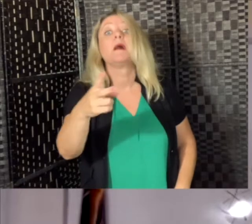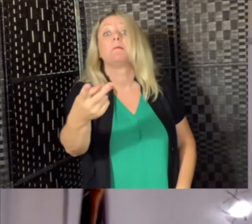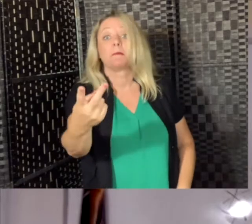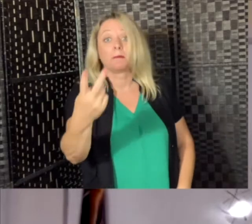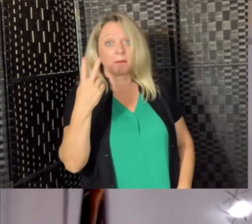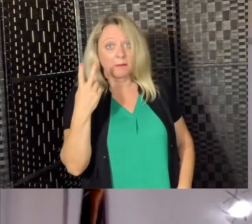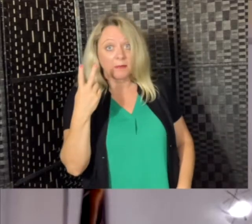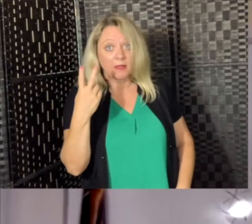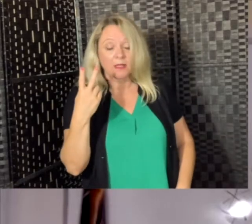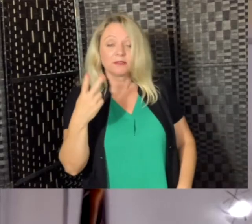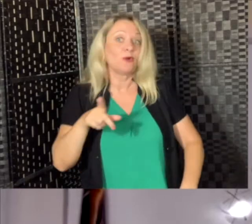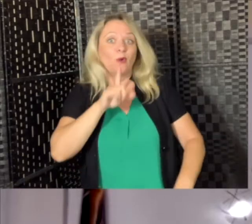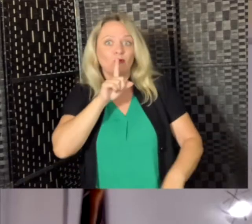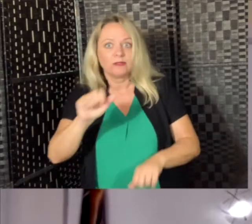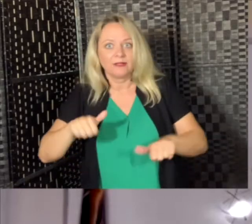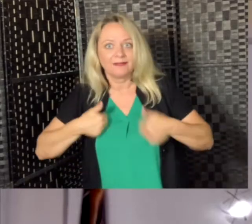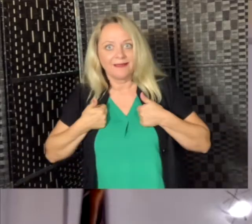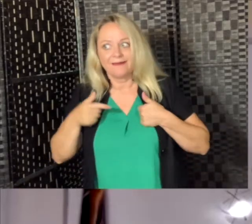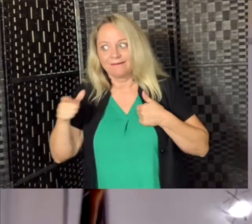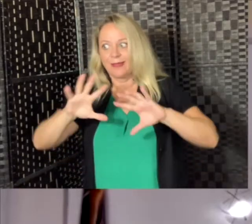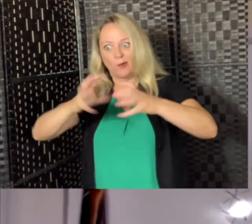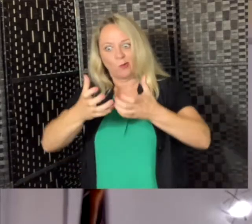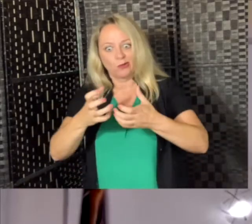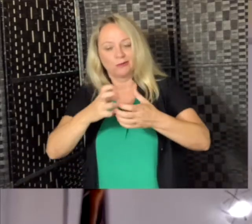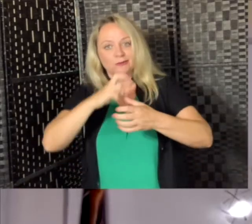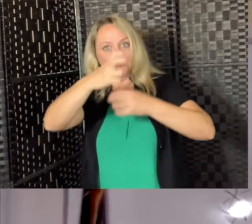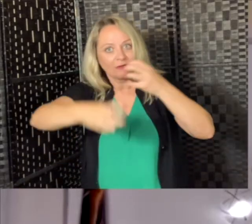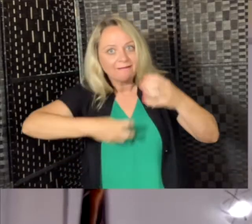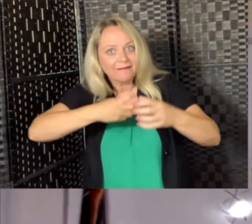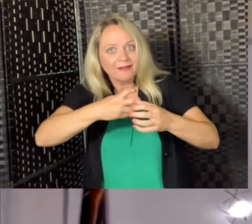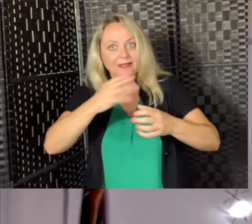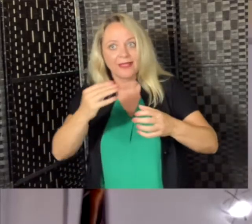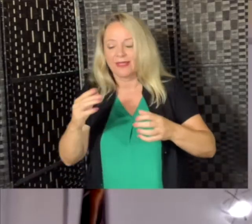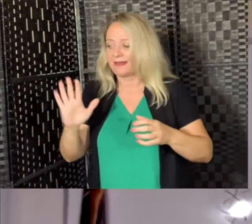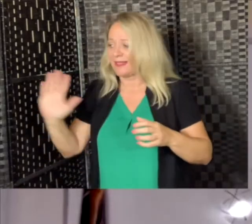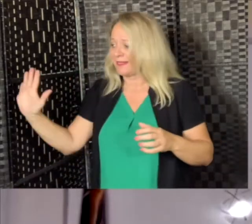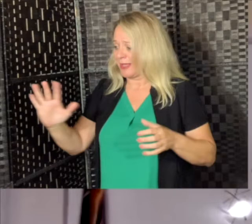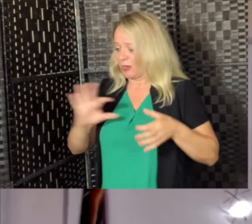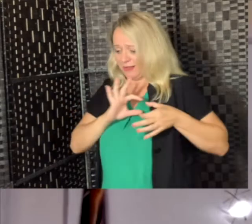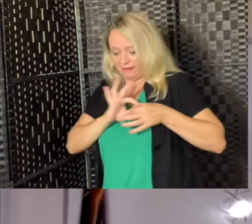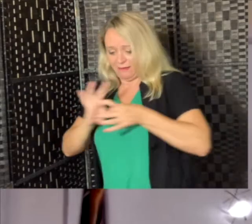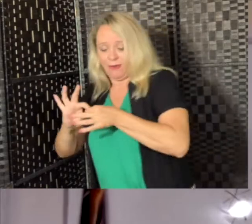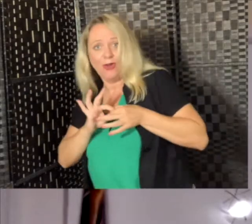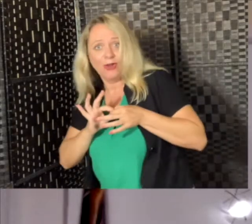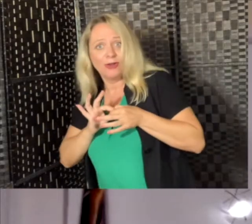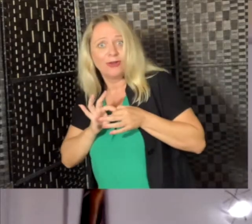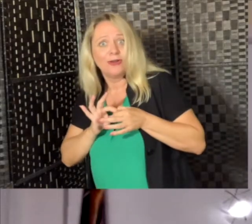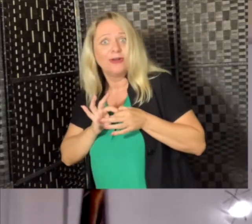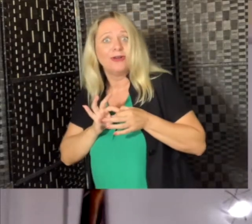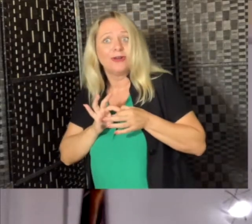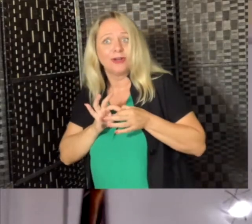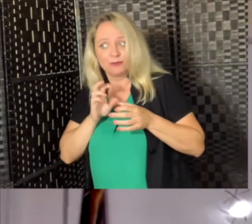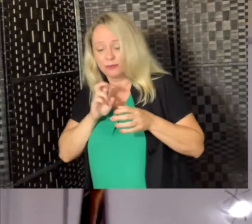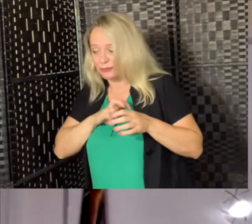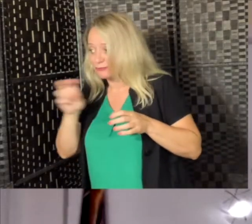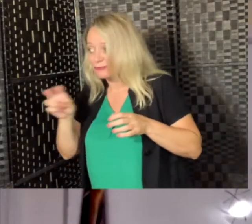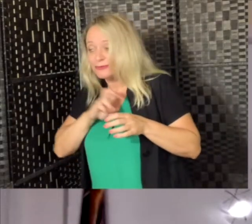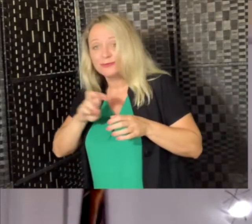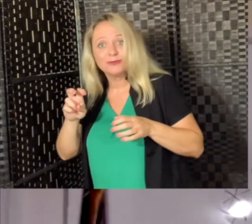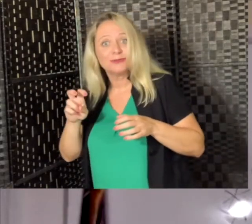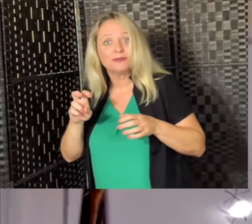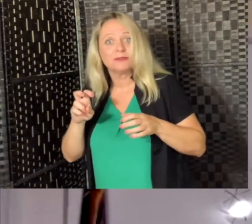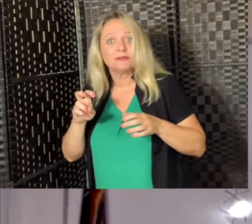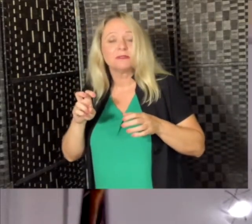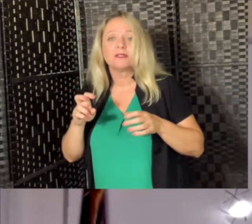profound learnings that we can't try to hang on to the person in the pair with us,